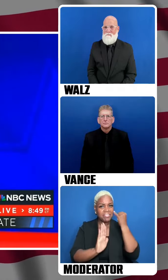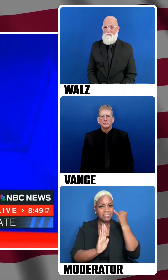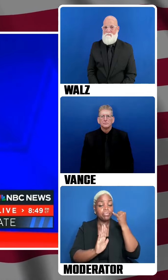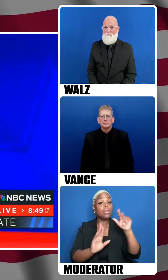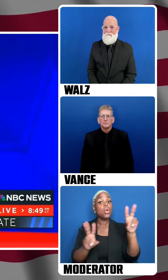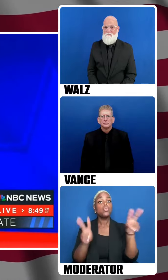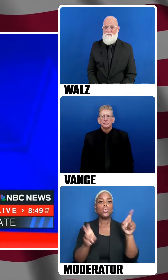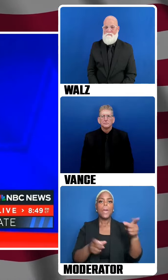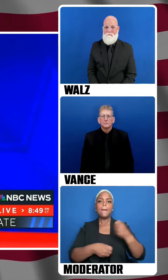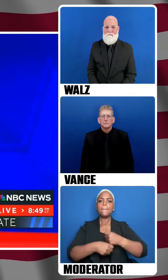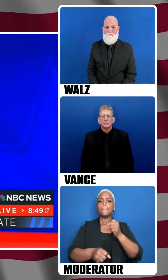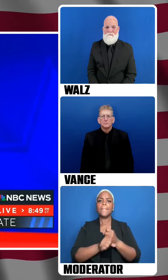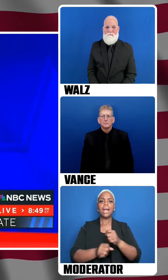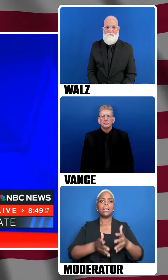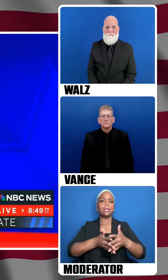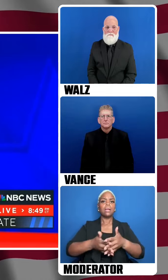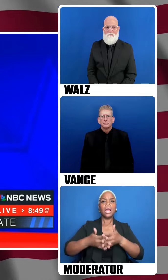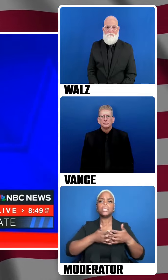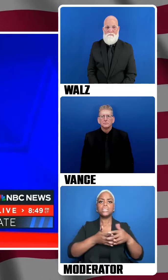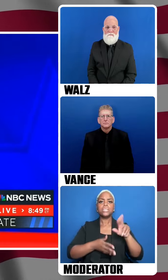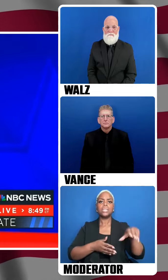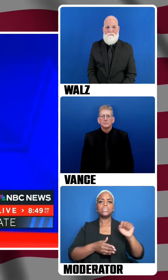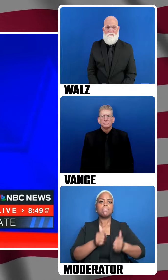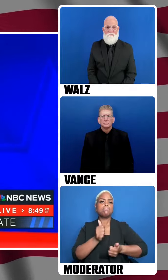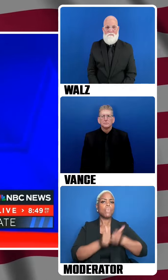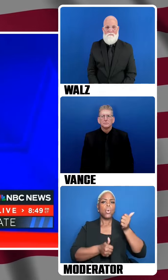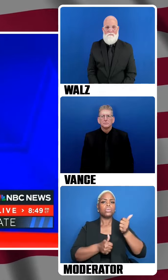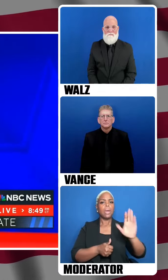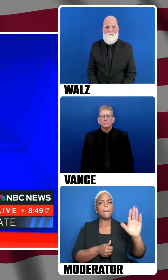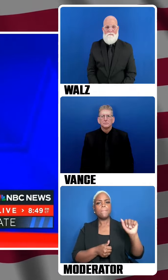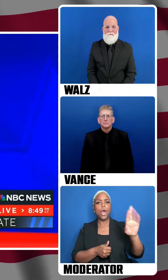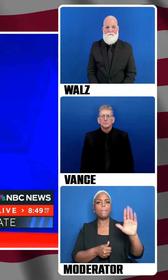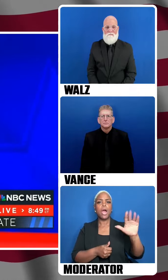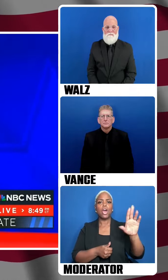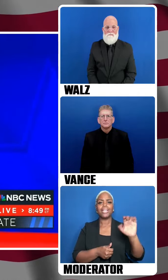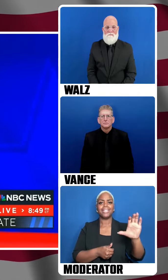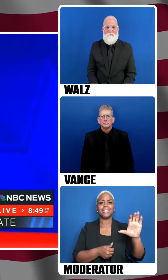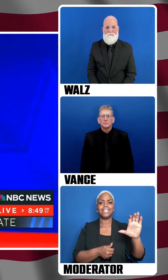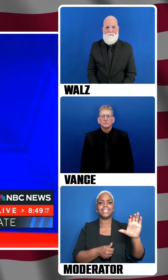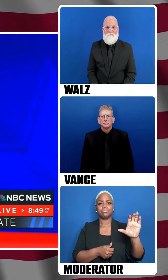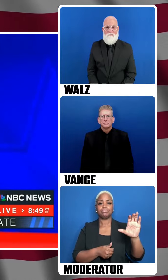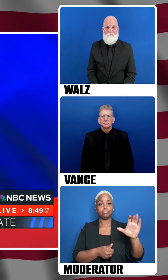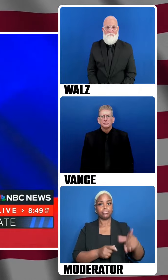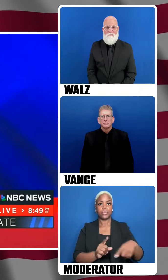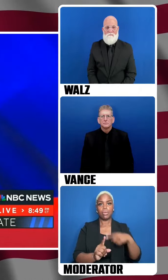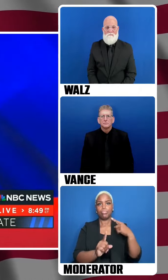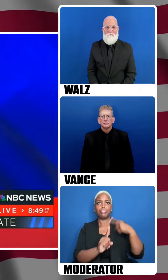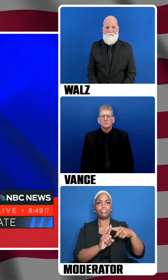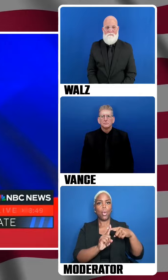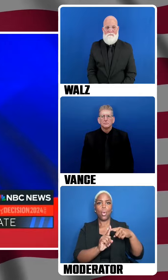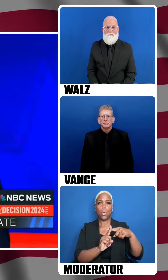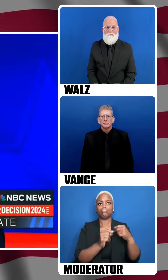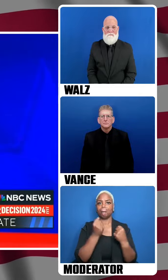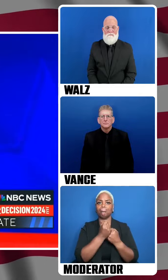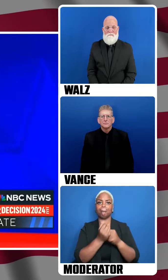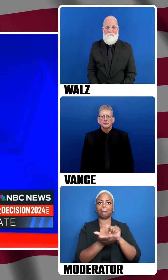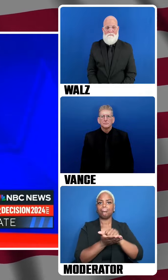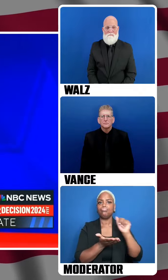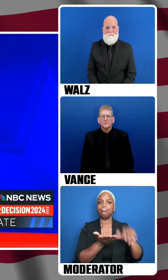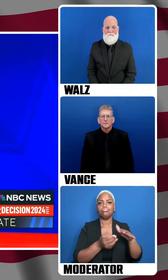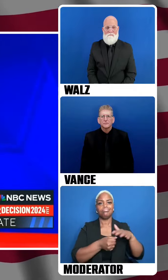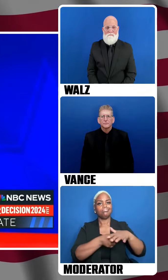barbaric pro-abortion regime anywhere in the entire world. My question is, Why have you changed your position? Well, Nora, first